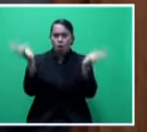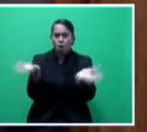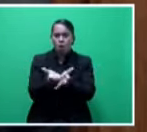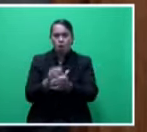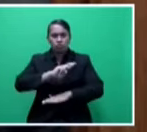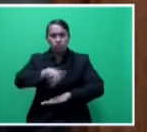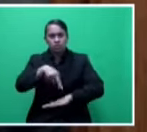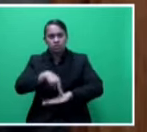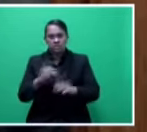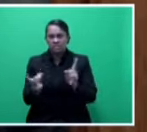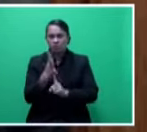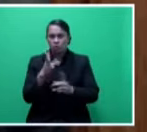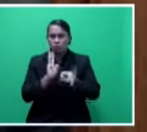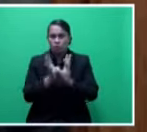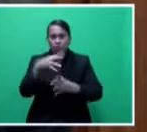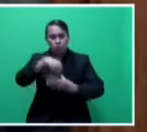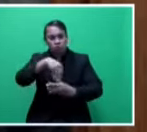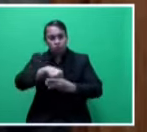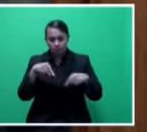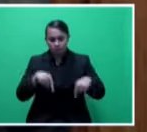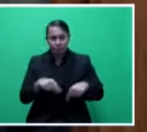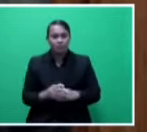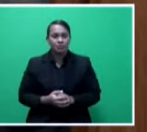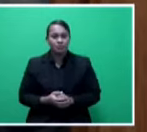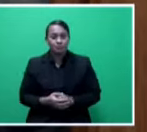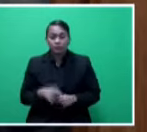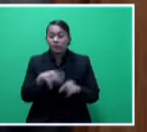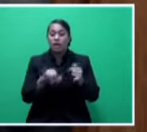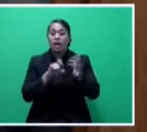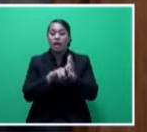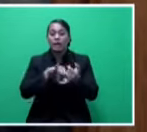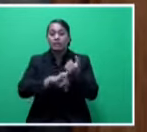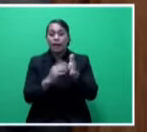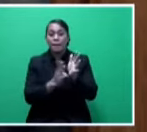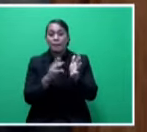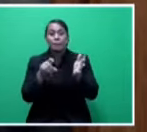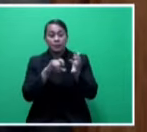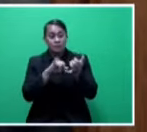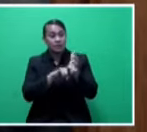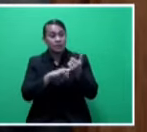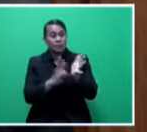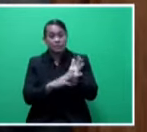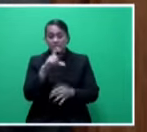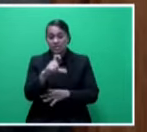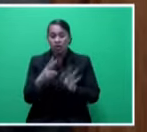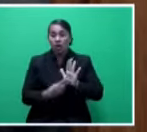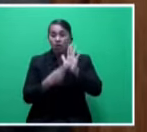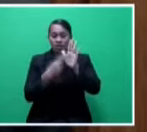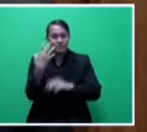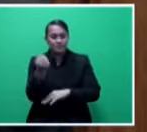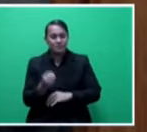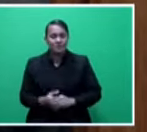specialized meteorological centers, or RSMCs, and it is known as RSMC Nandi. The